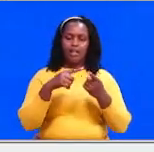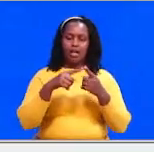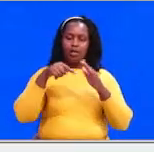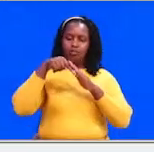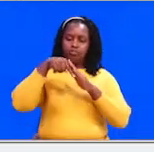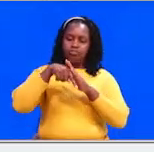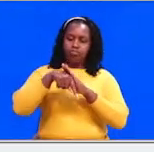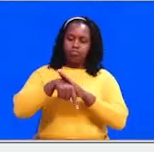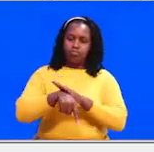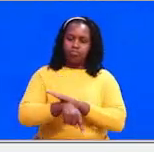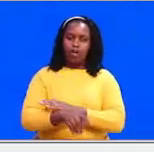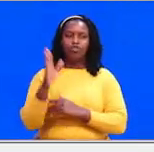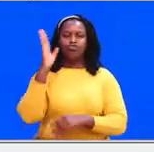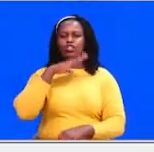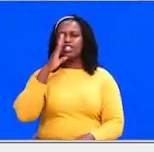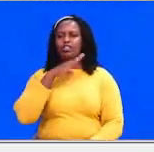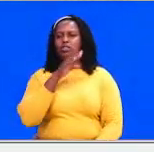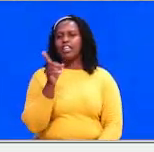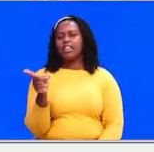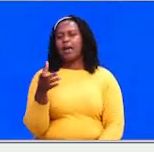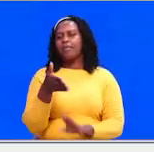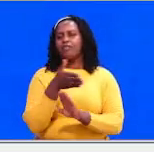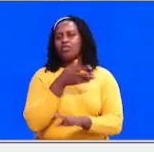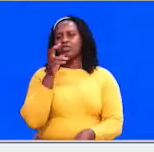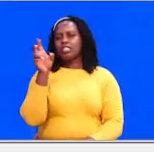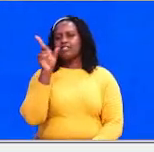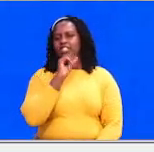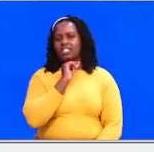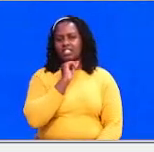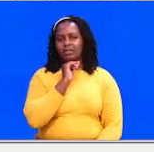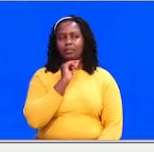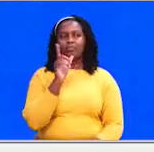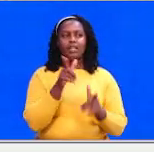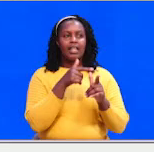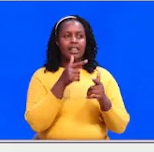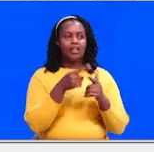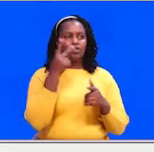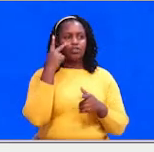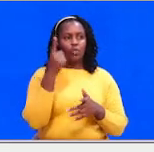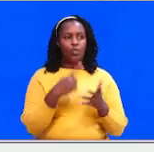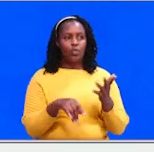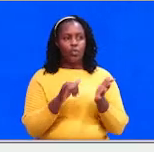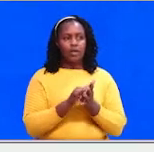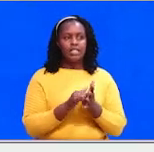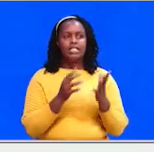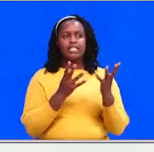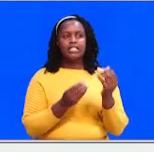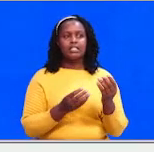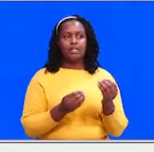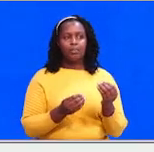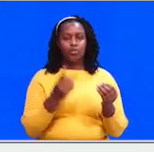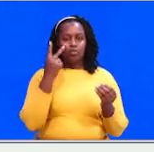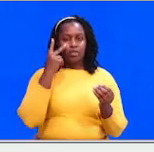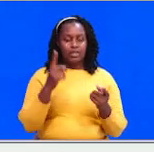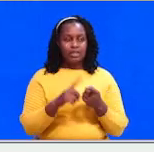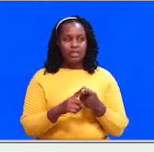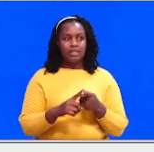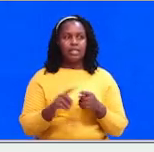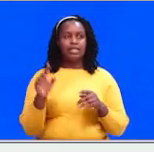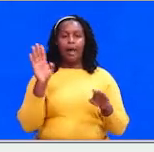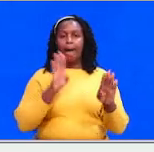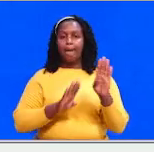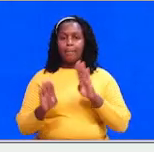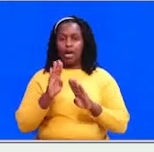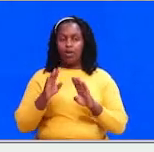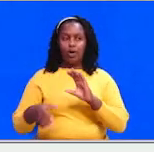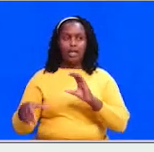through these air hoses that you see running through this conduit. So basically, I'll try to keep it very simple. It's biology and chemistry,